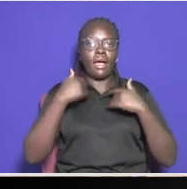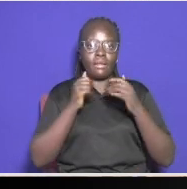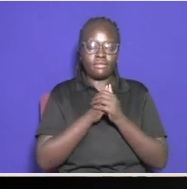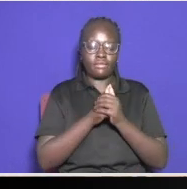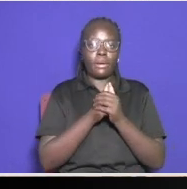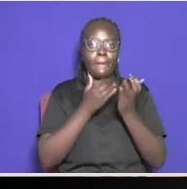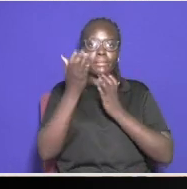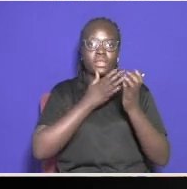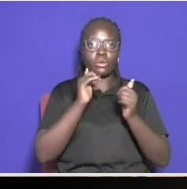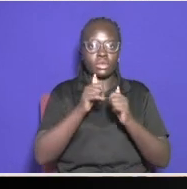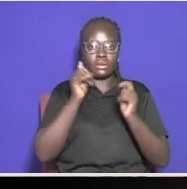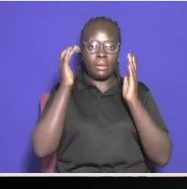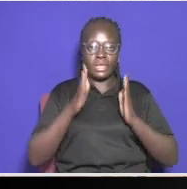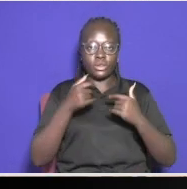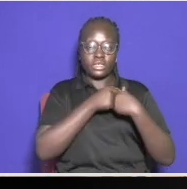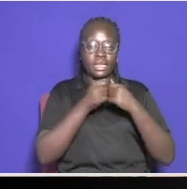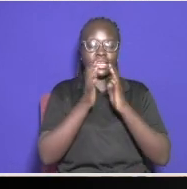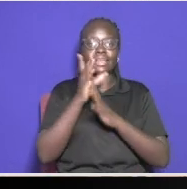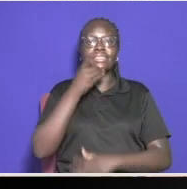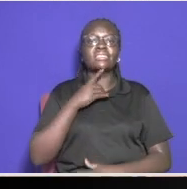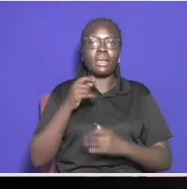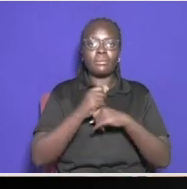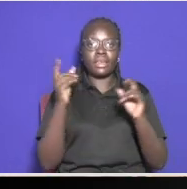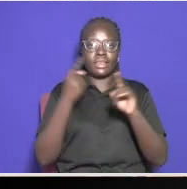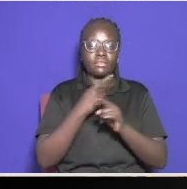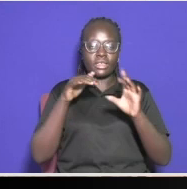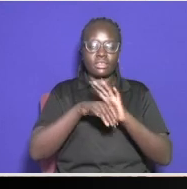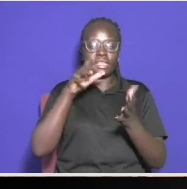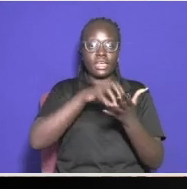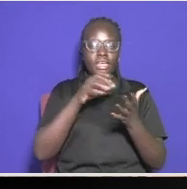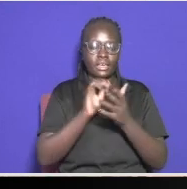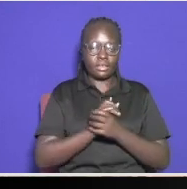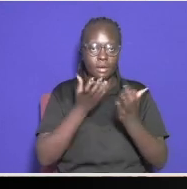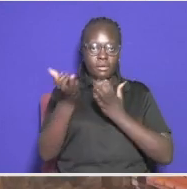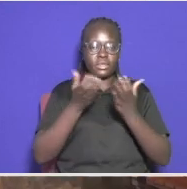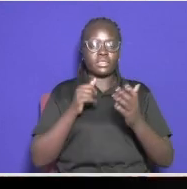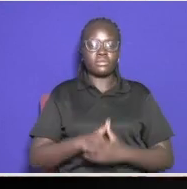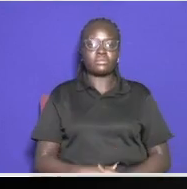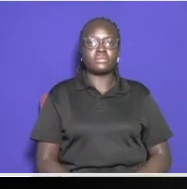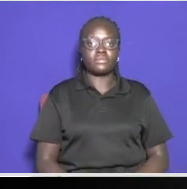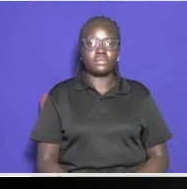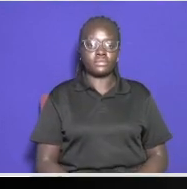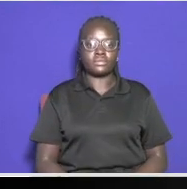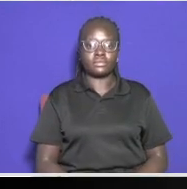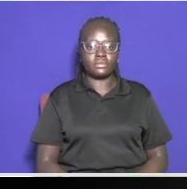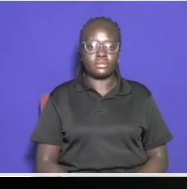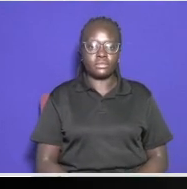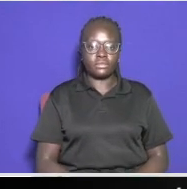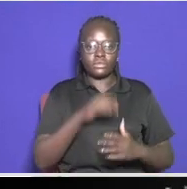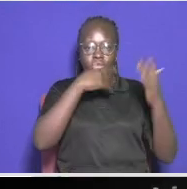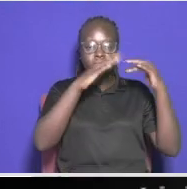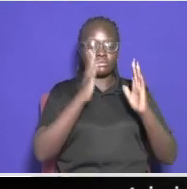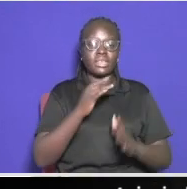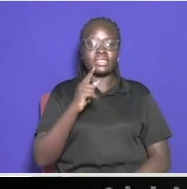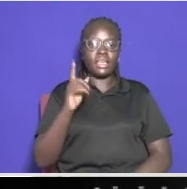personal challenge and a passion to make a difference in the cake and pastries business. Experts say you can never